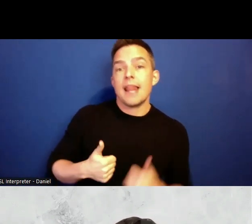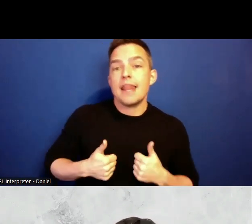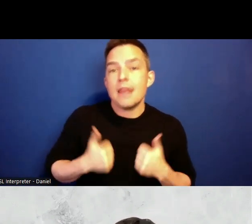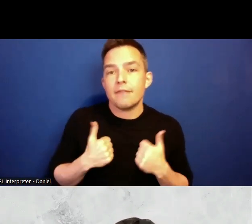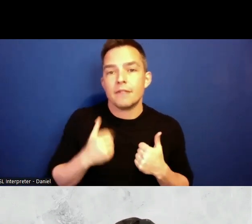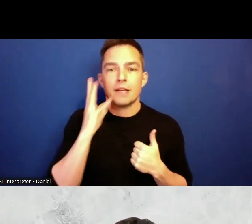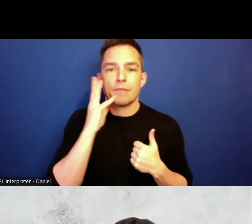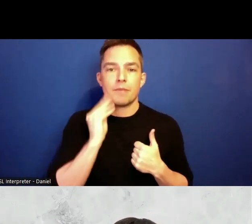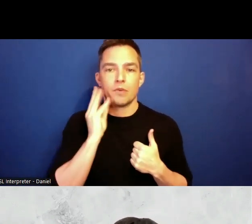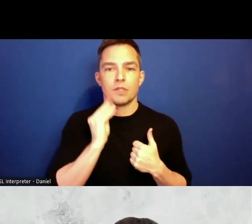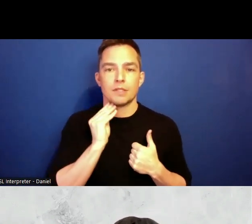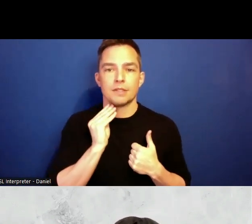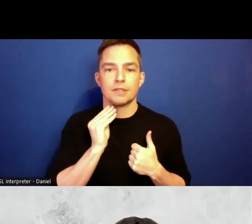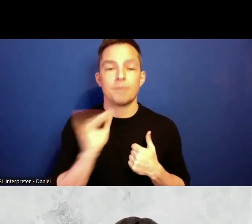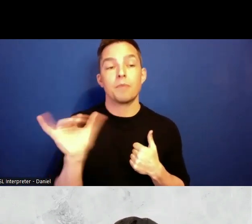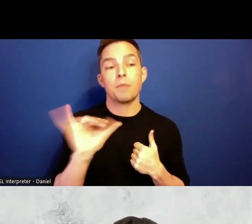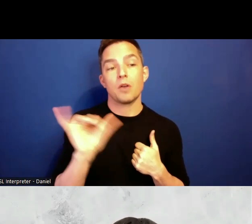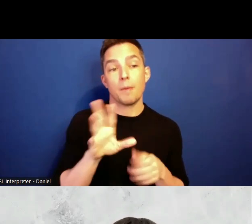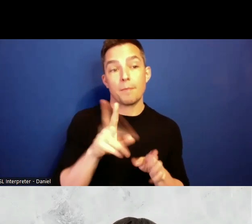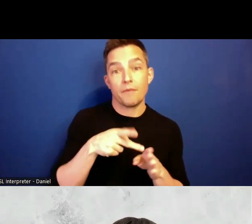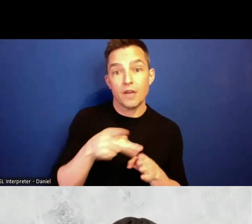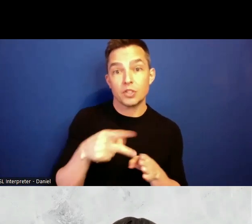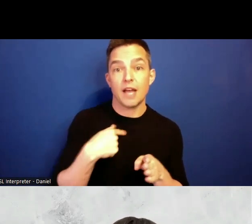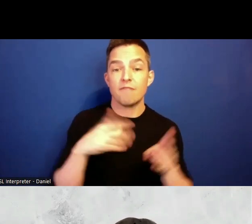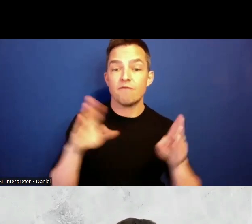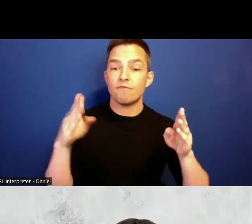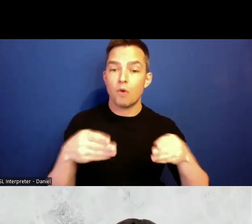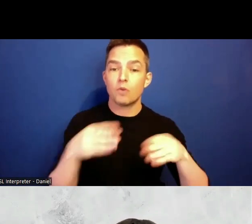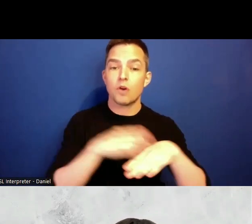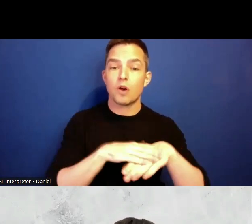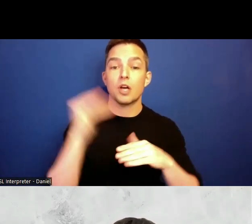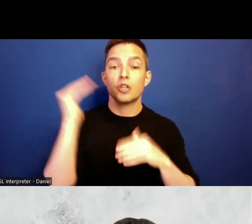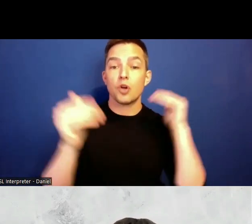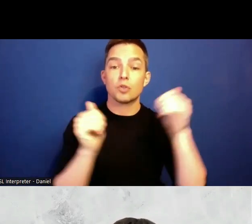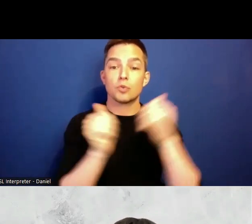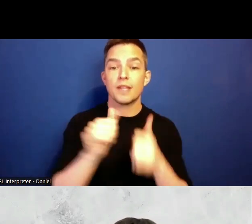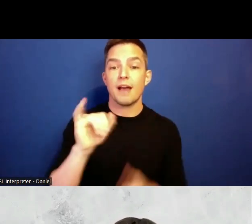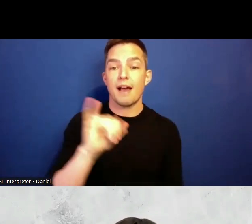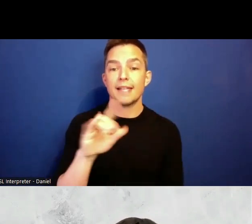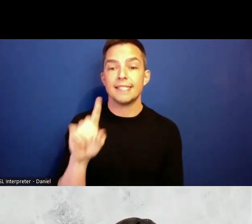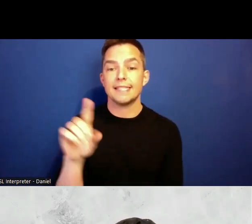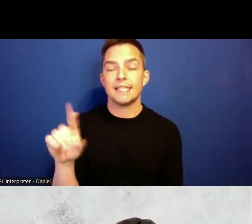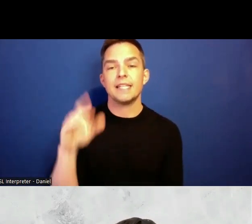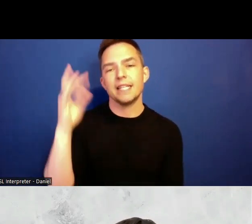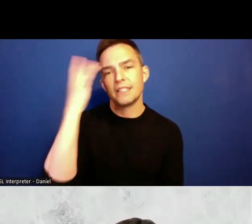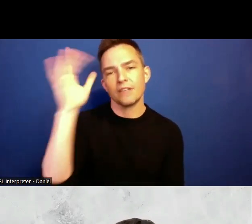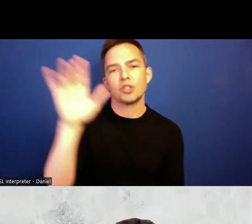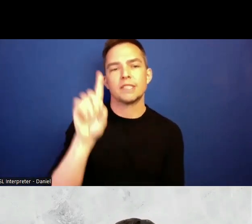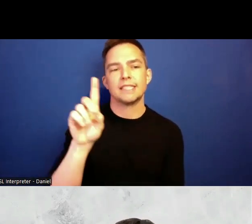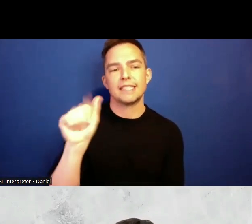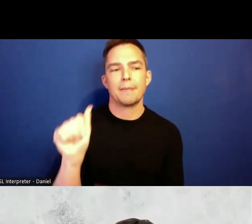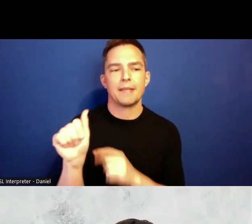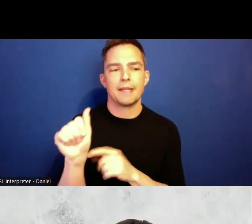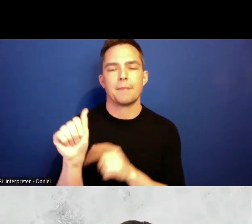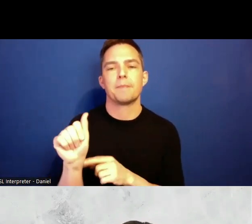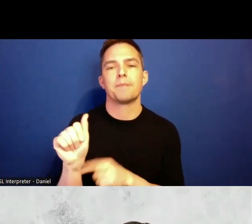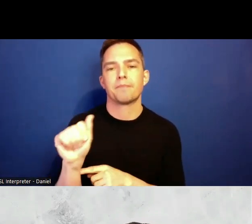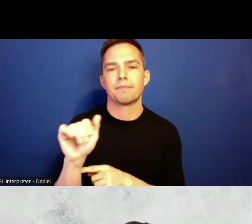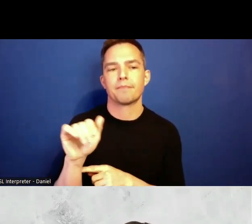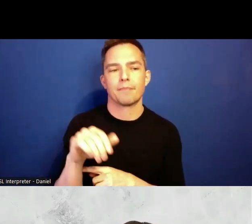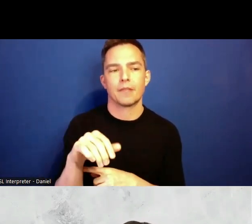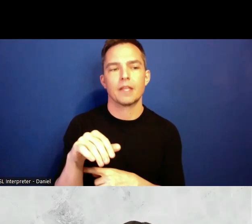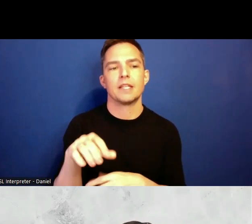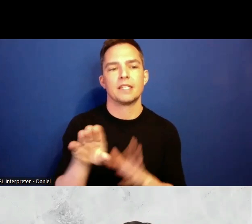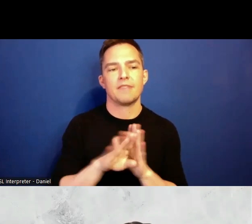experience, but professionally, I have focused on adults with intellectual and developmental disabilities. So kind